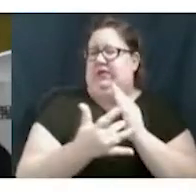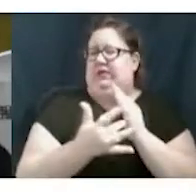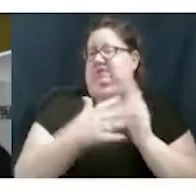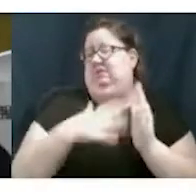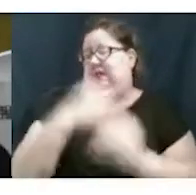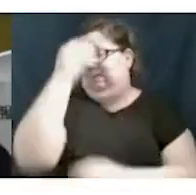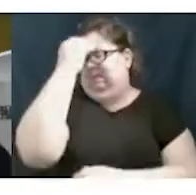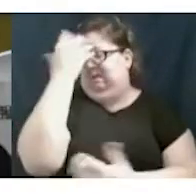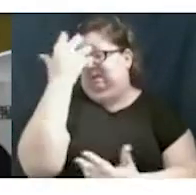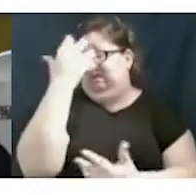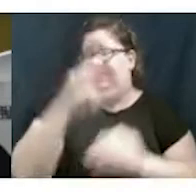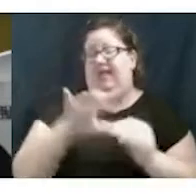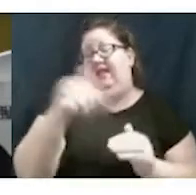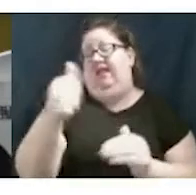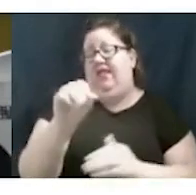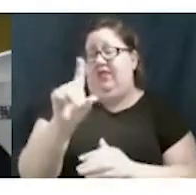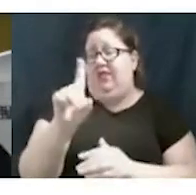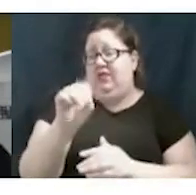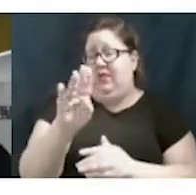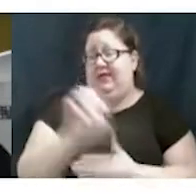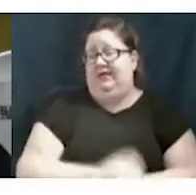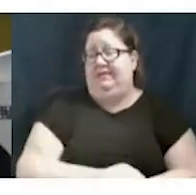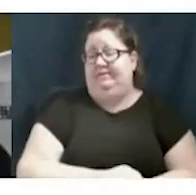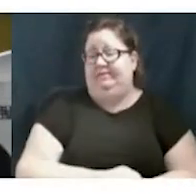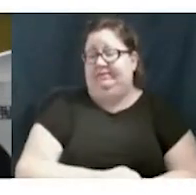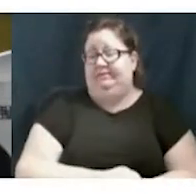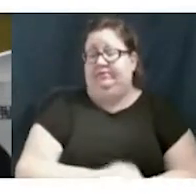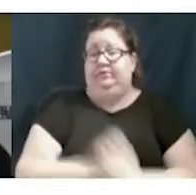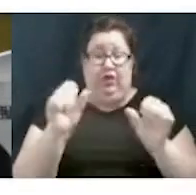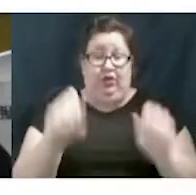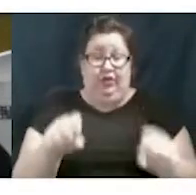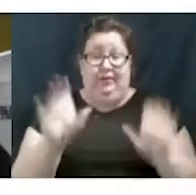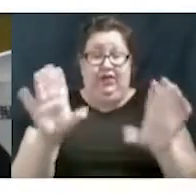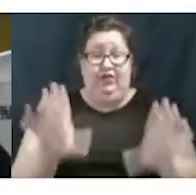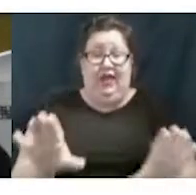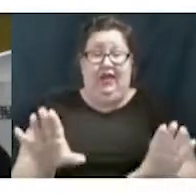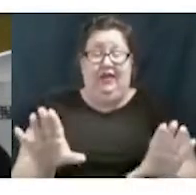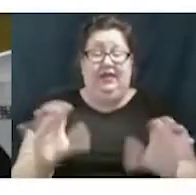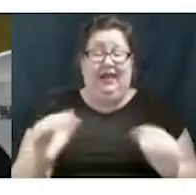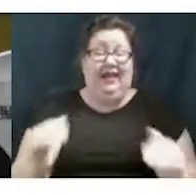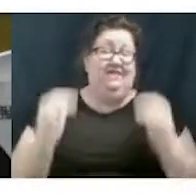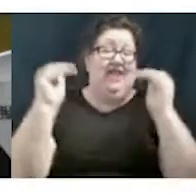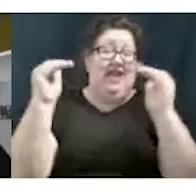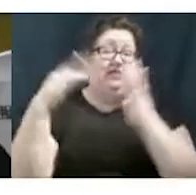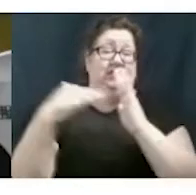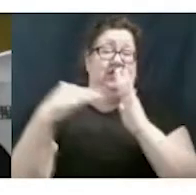than any of the other Adobes. It could be a great advanced studies option